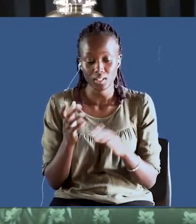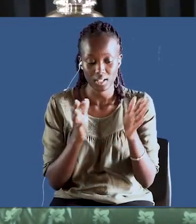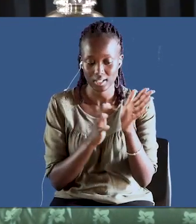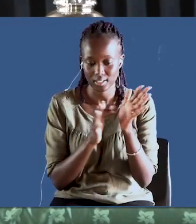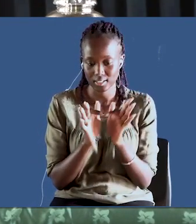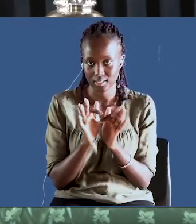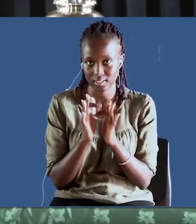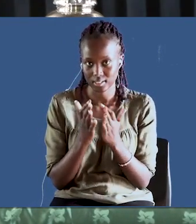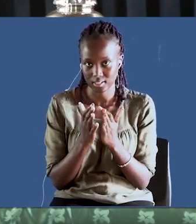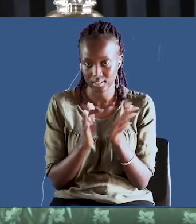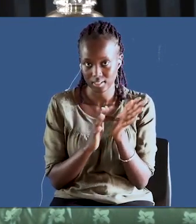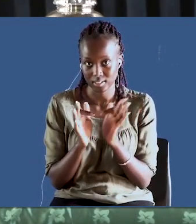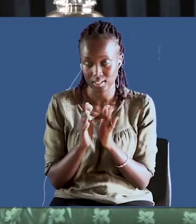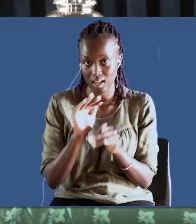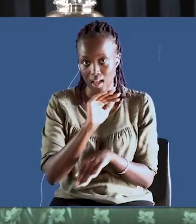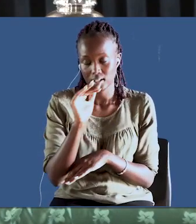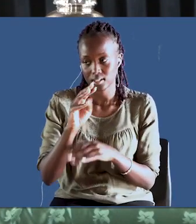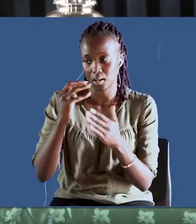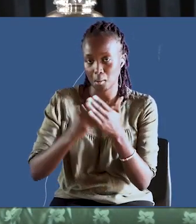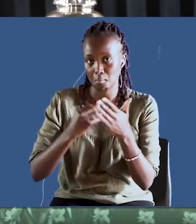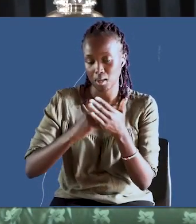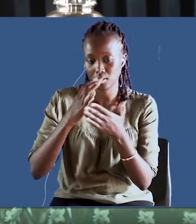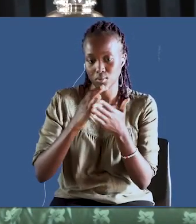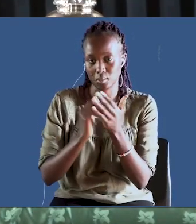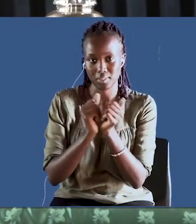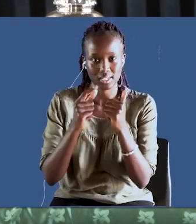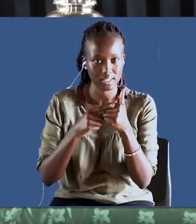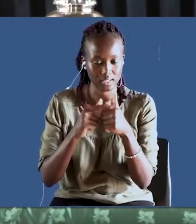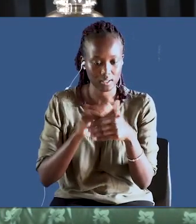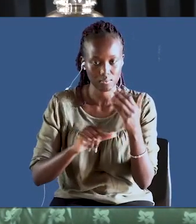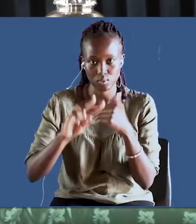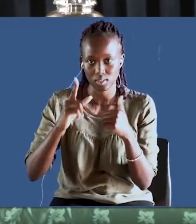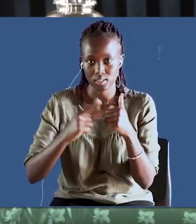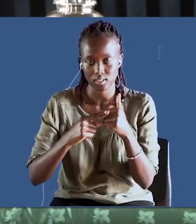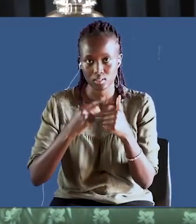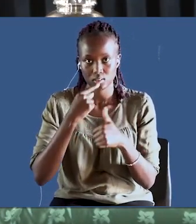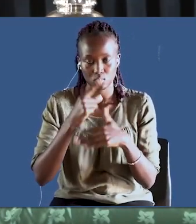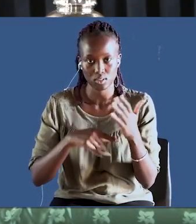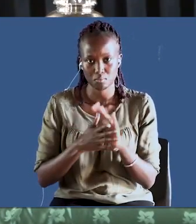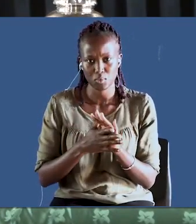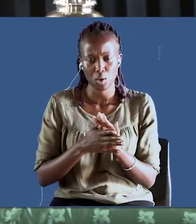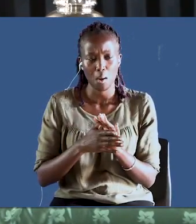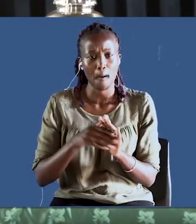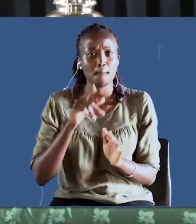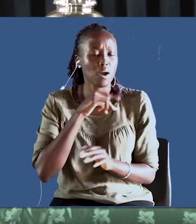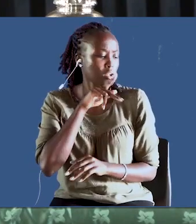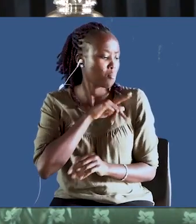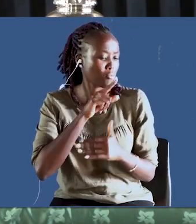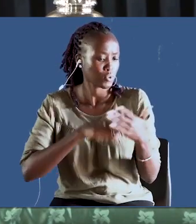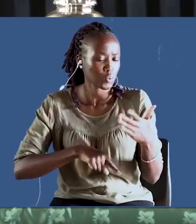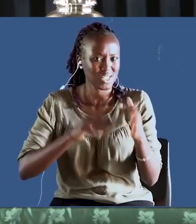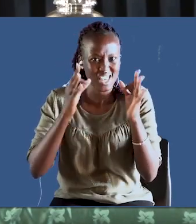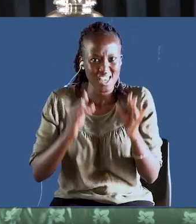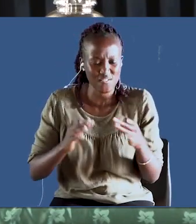Jesus asks in Matthew chapter 16, verse 26, what shall it benefit a man if he loses his soul and gains the